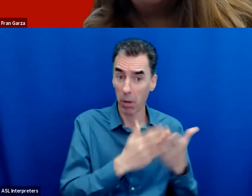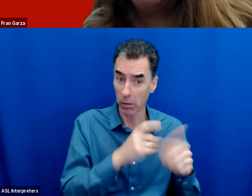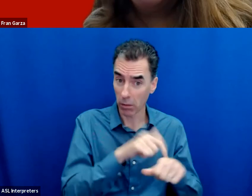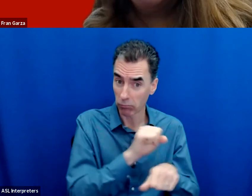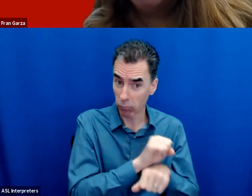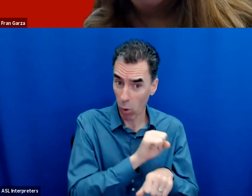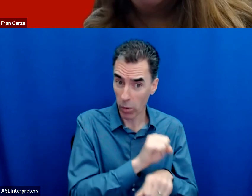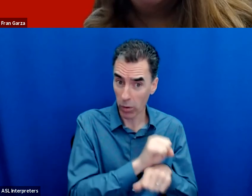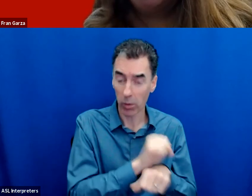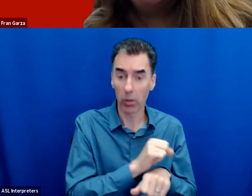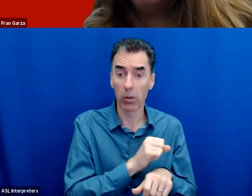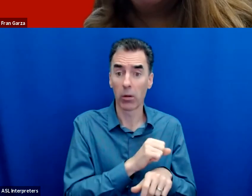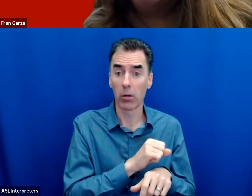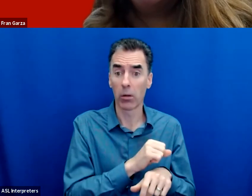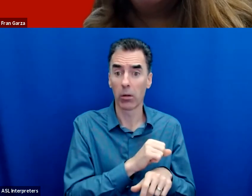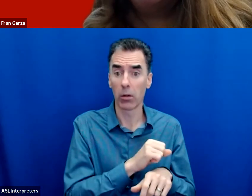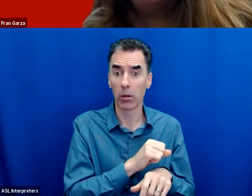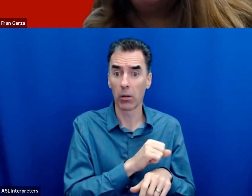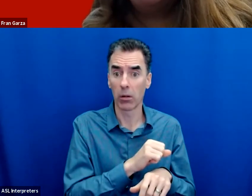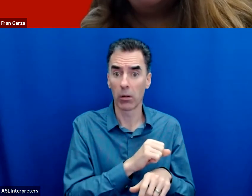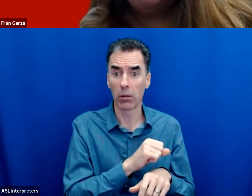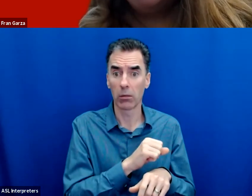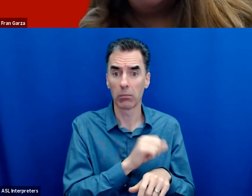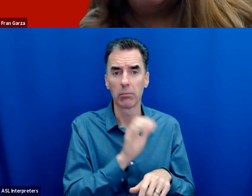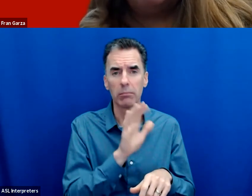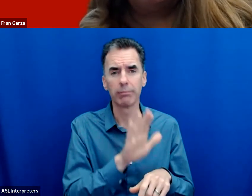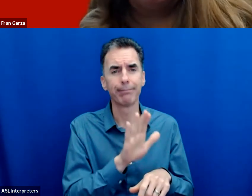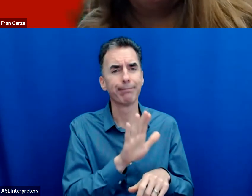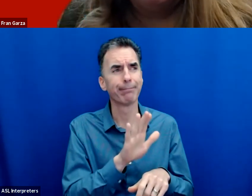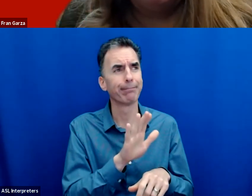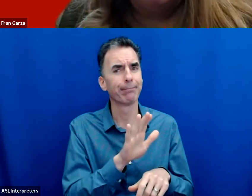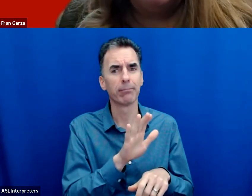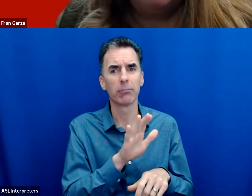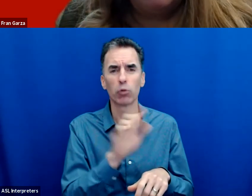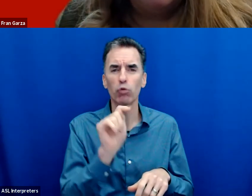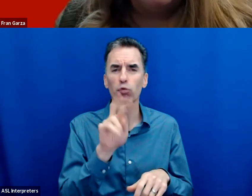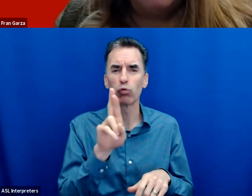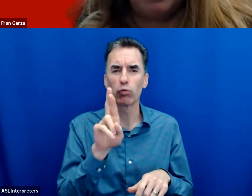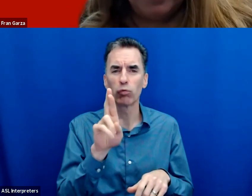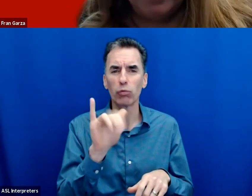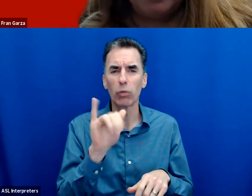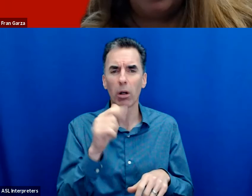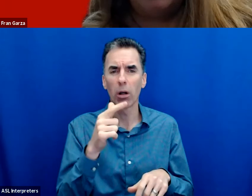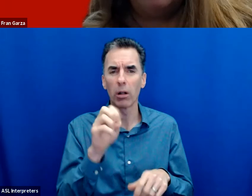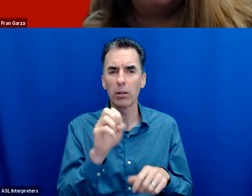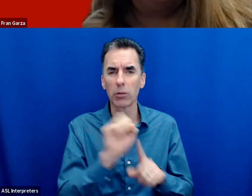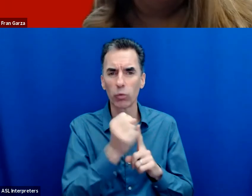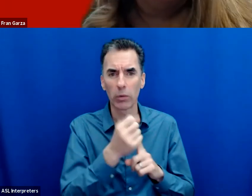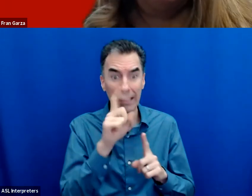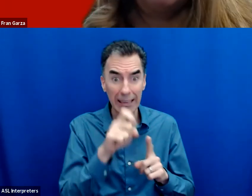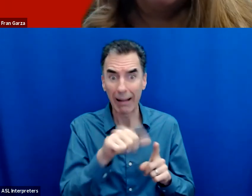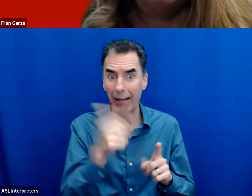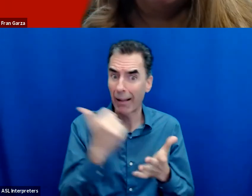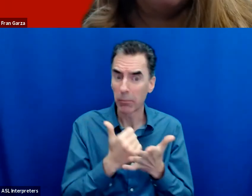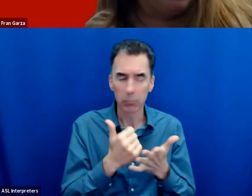employee has a situation that's determined like a triage situation where they need assistance, they can work